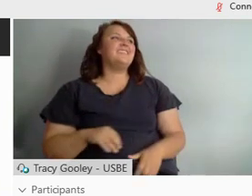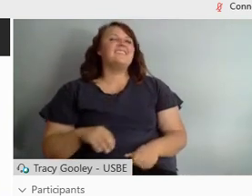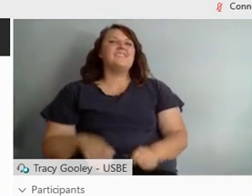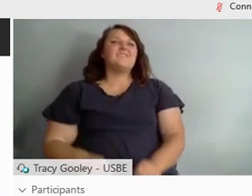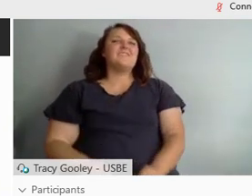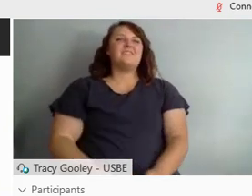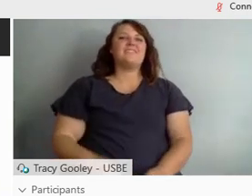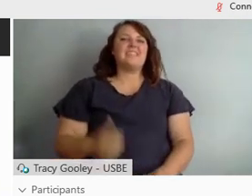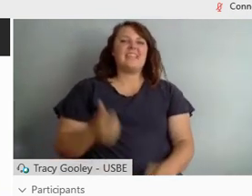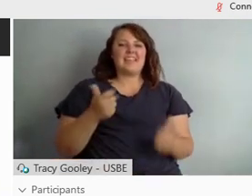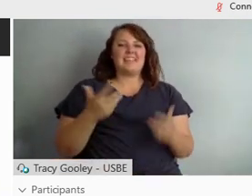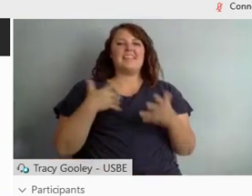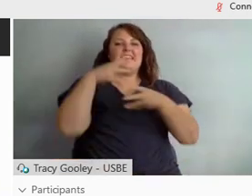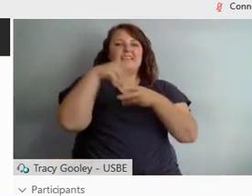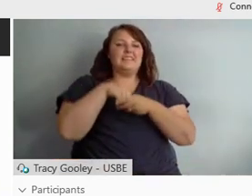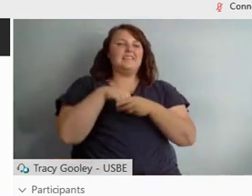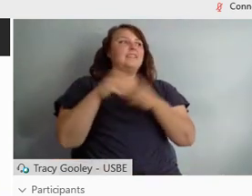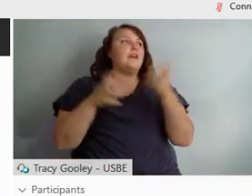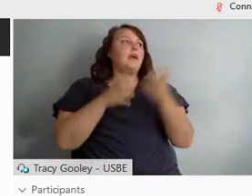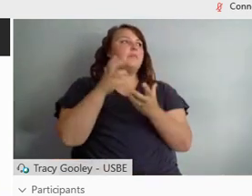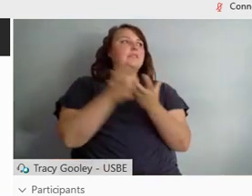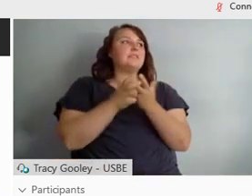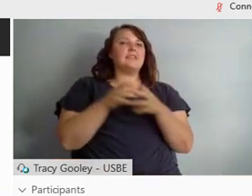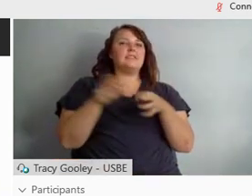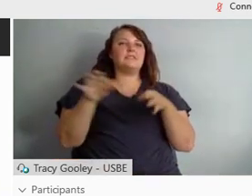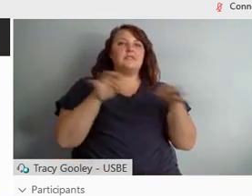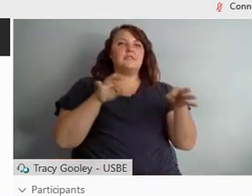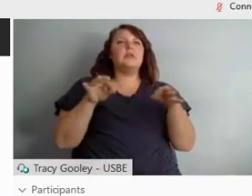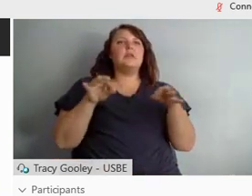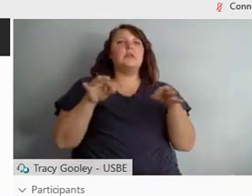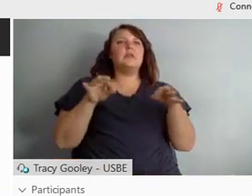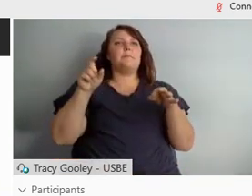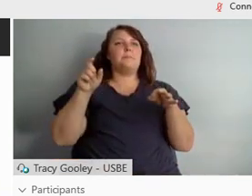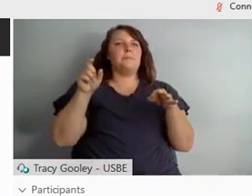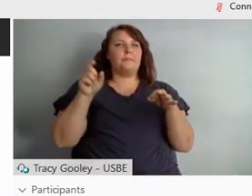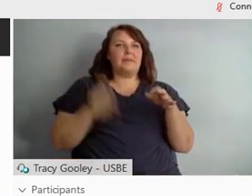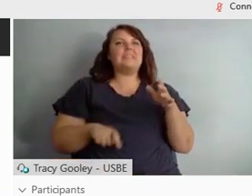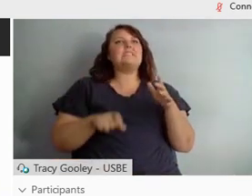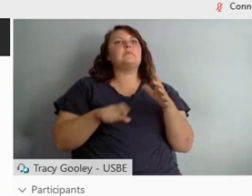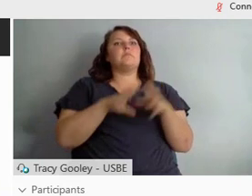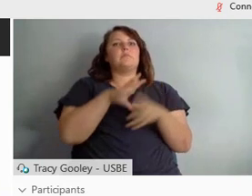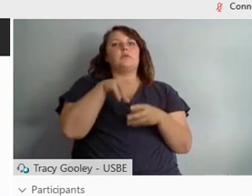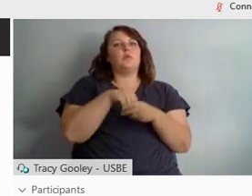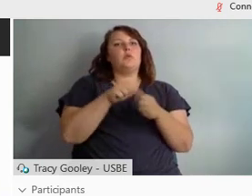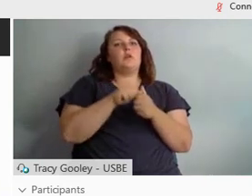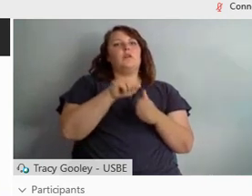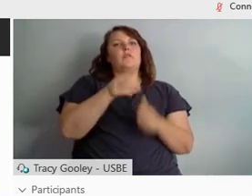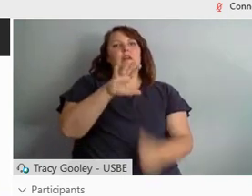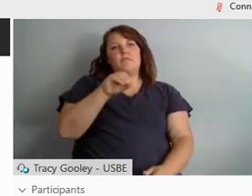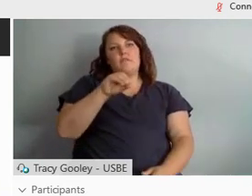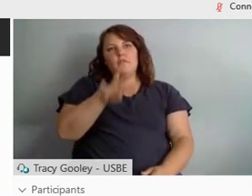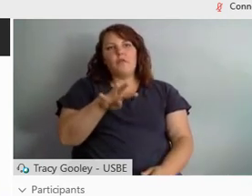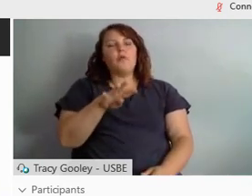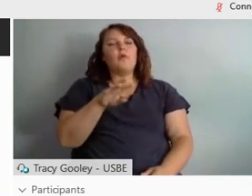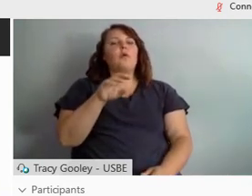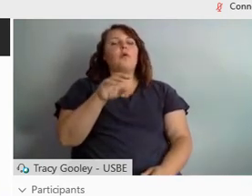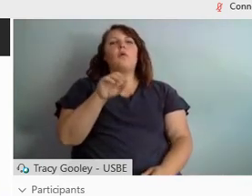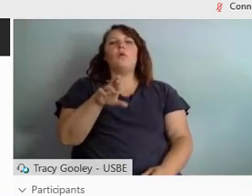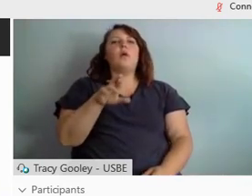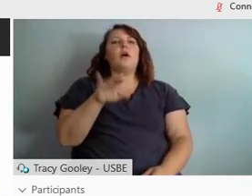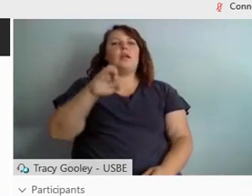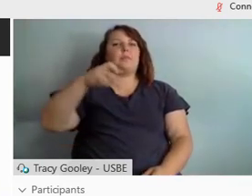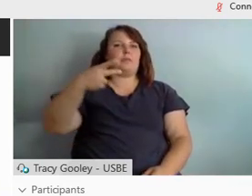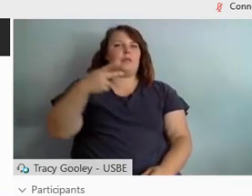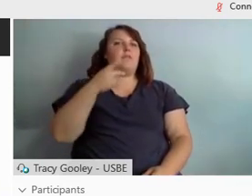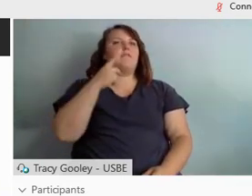anything in the accommodated instructions has to be written into a child's 504 or IEP plan in order for you